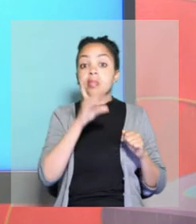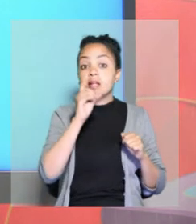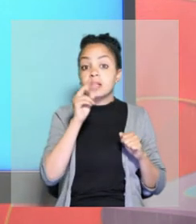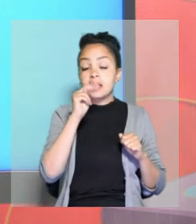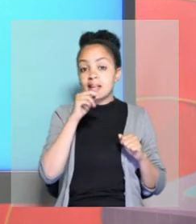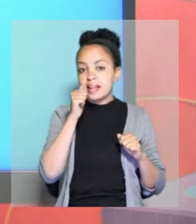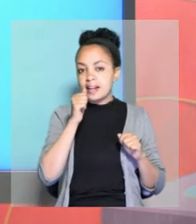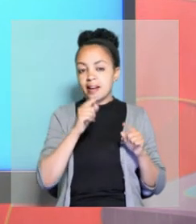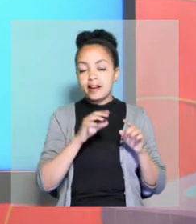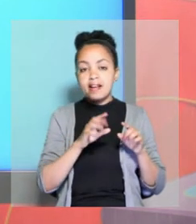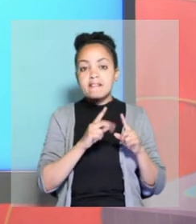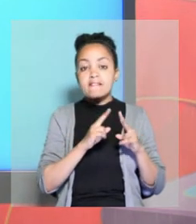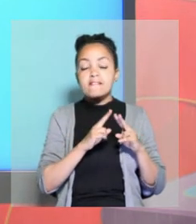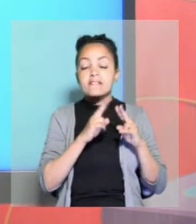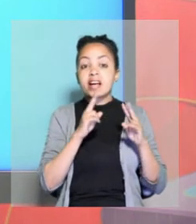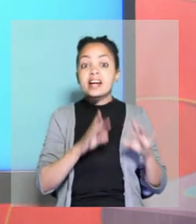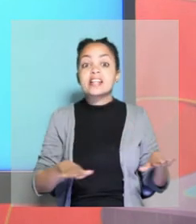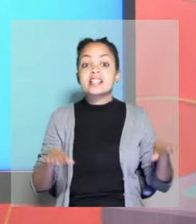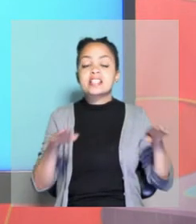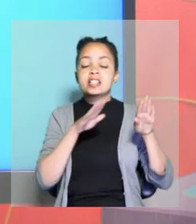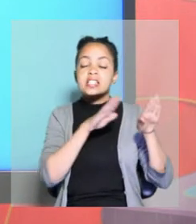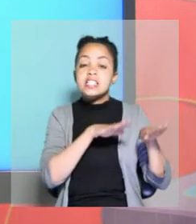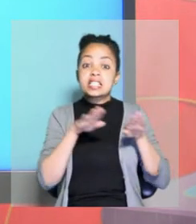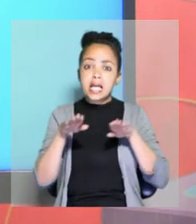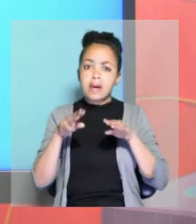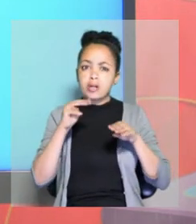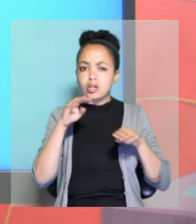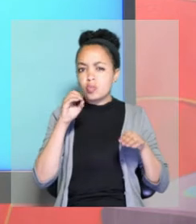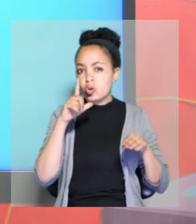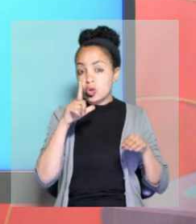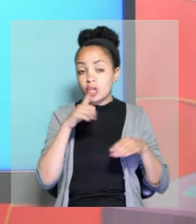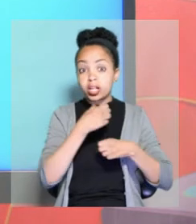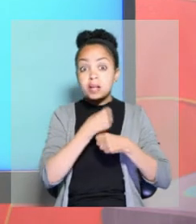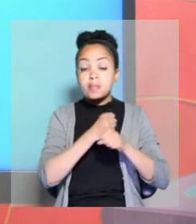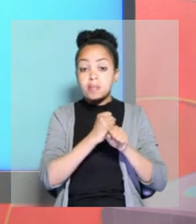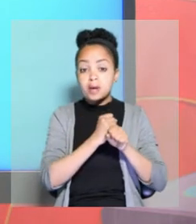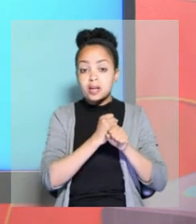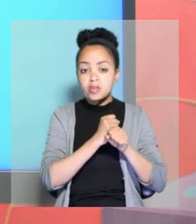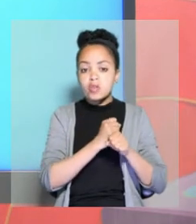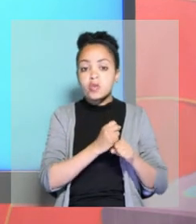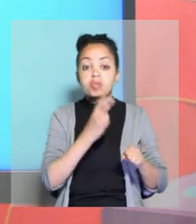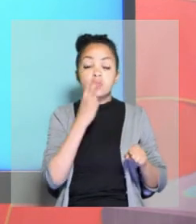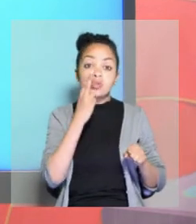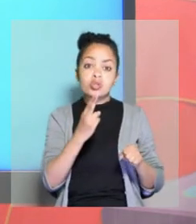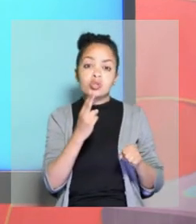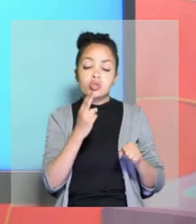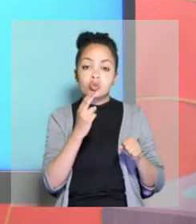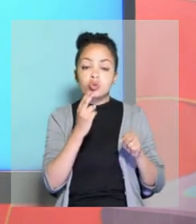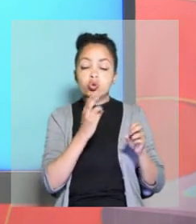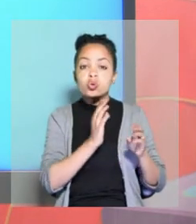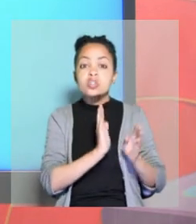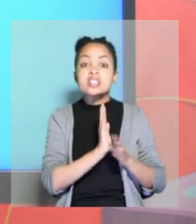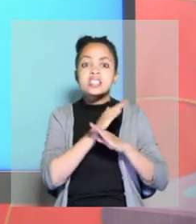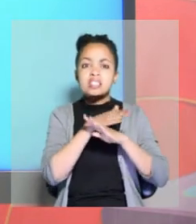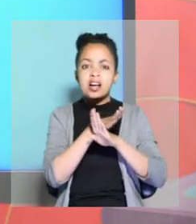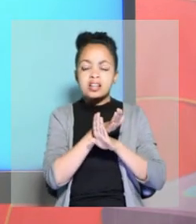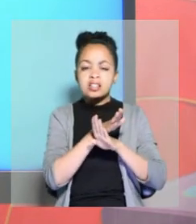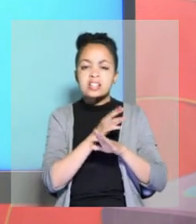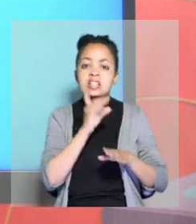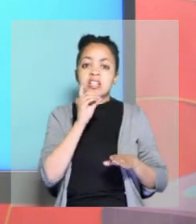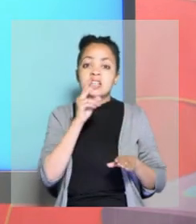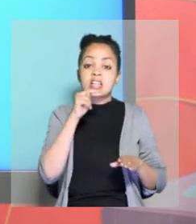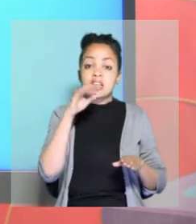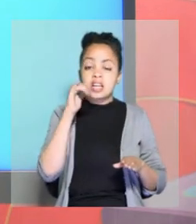DNA is very stable molecule, and it is made from two strands. By that, DNA